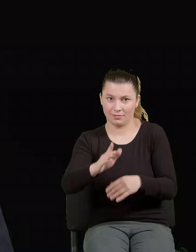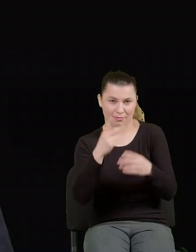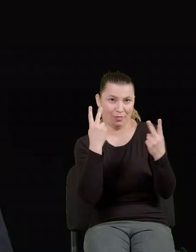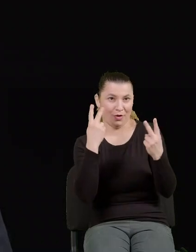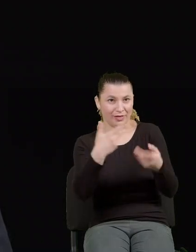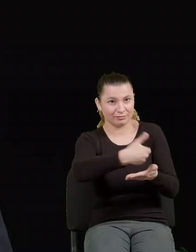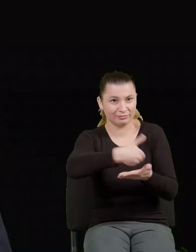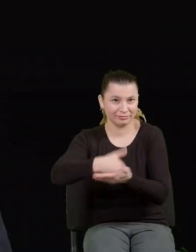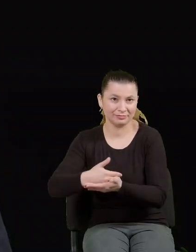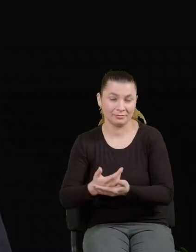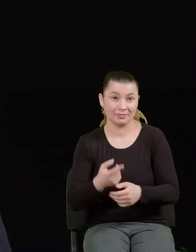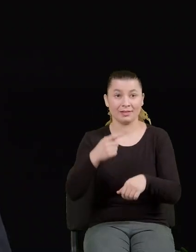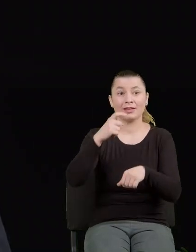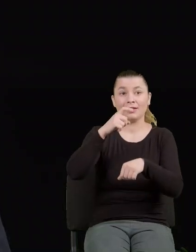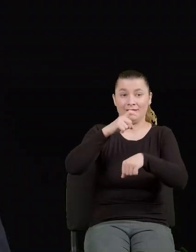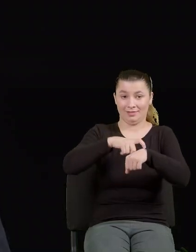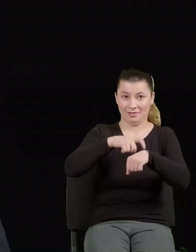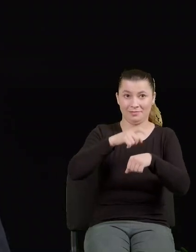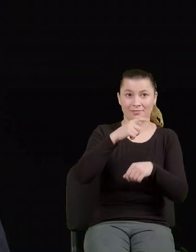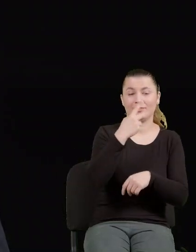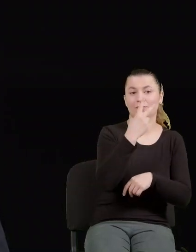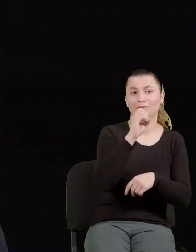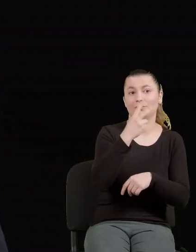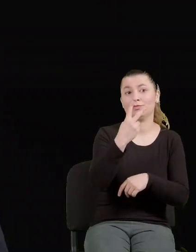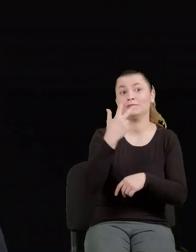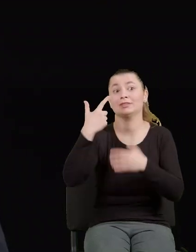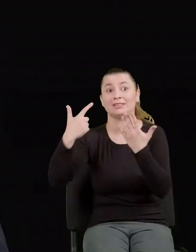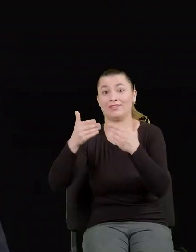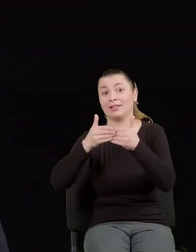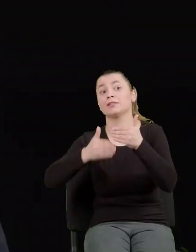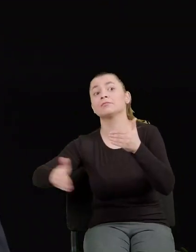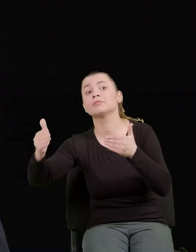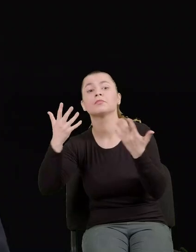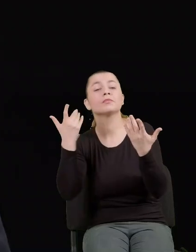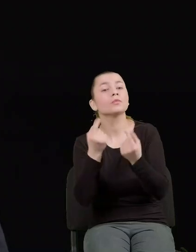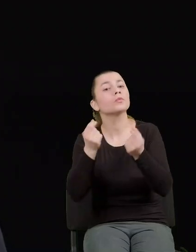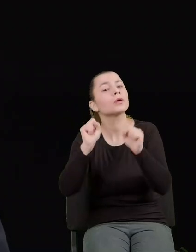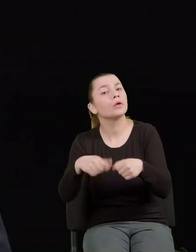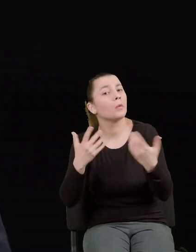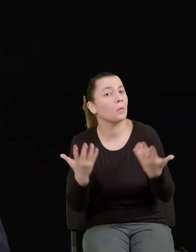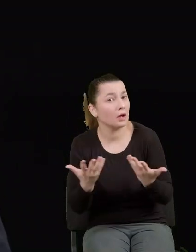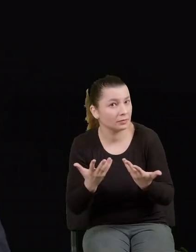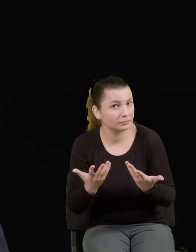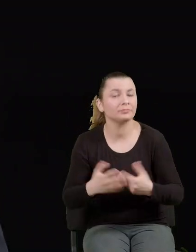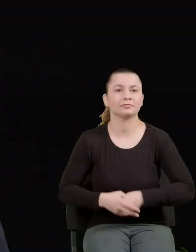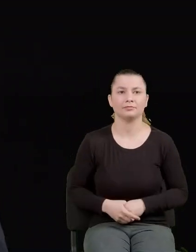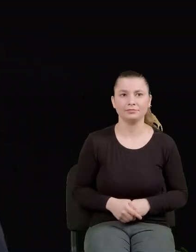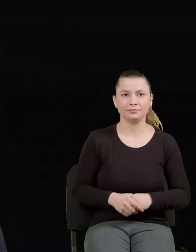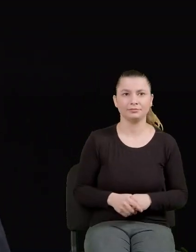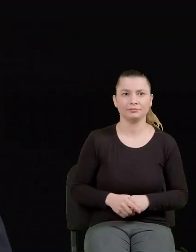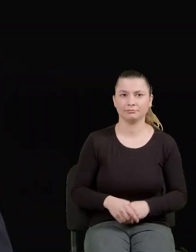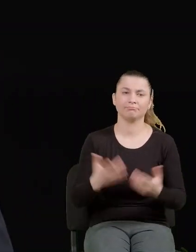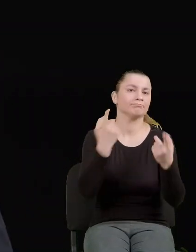2027 is really to be efficient in the implementation of all the pieces of the puzzles we already